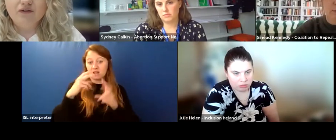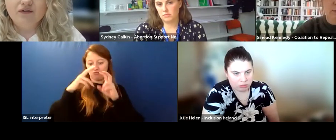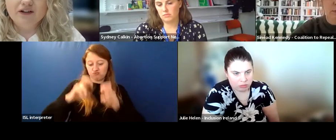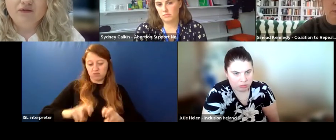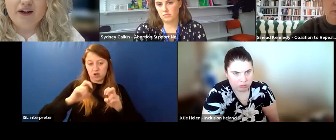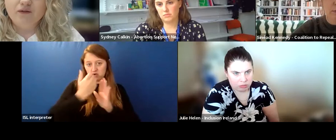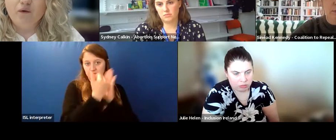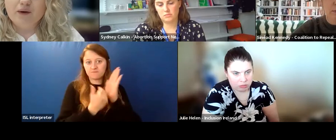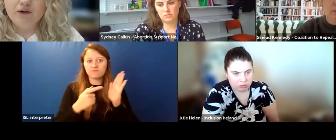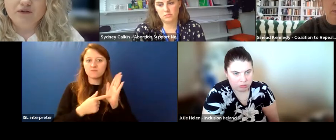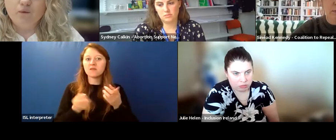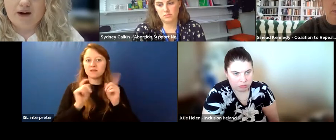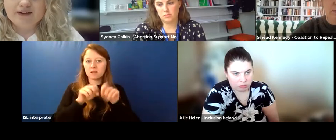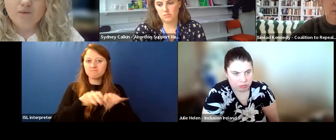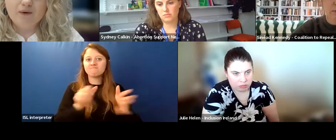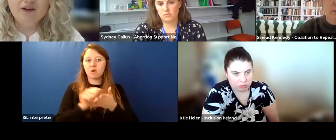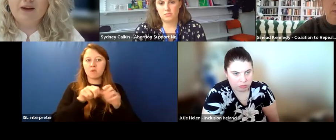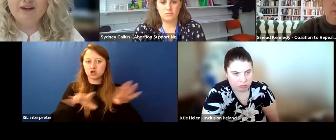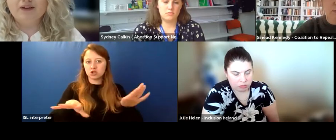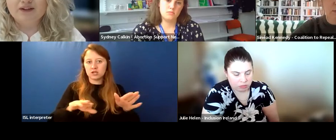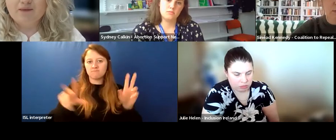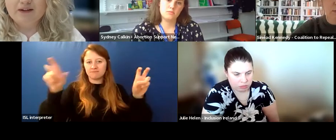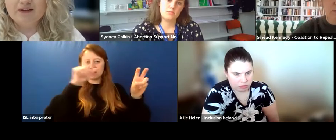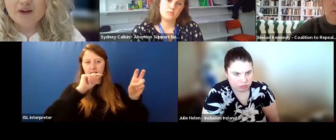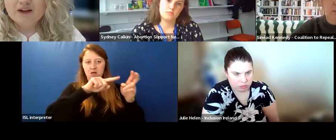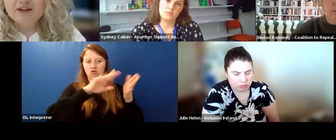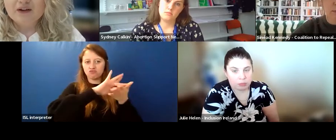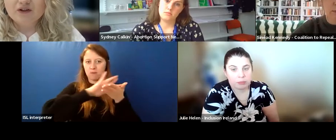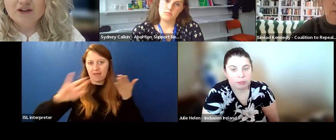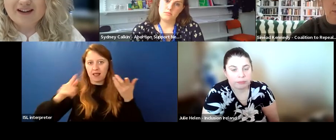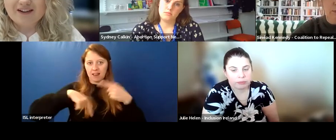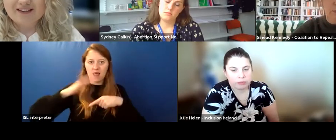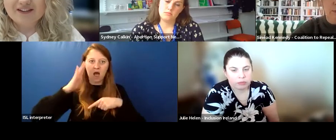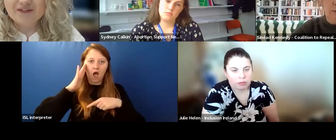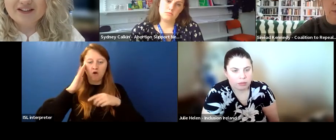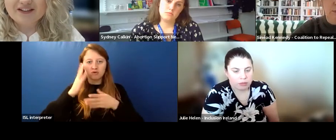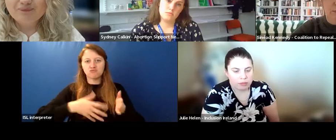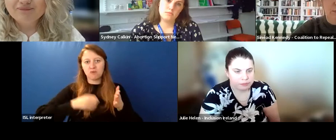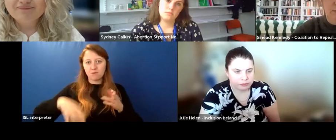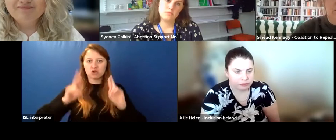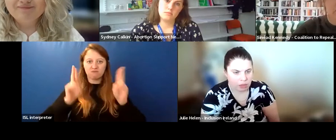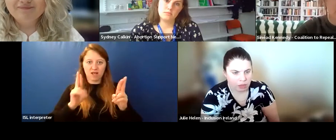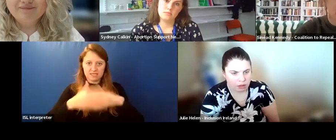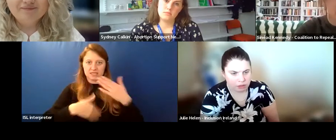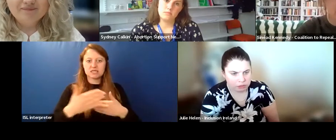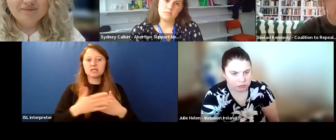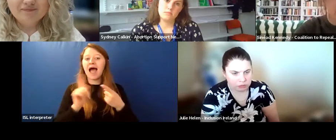Repealed, Ireland's Unfinished Fight for Reproductive Rights with Camilla Fitzsimons. So Sinead, I'll hand it over to you.